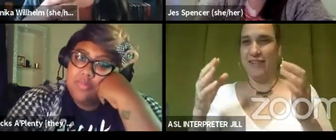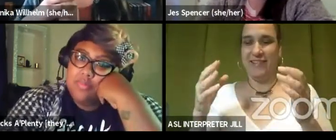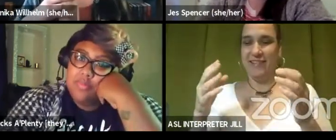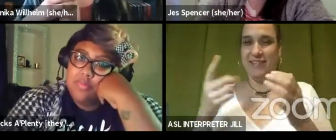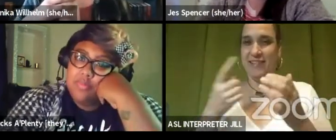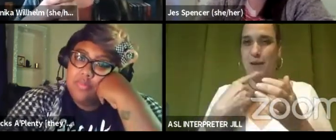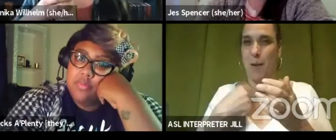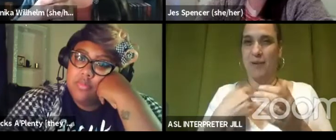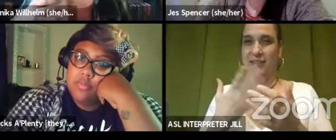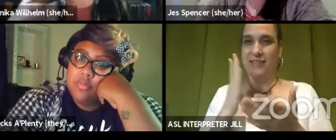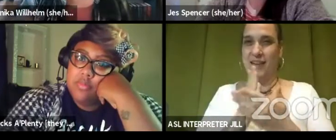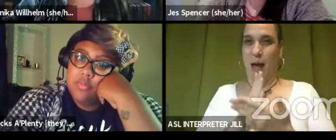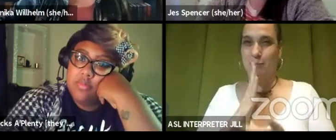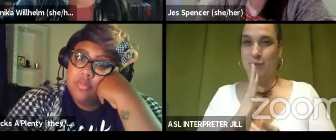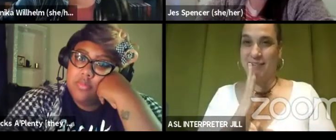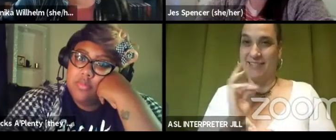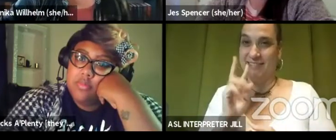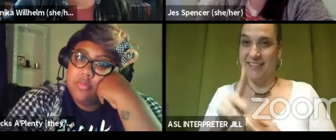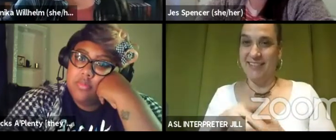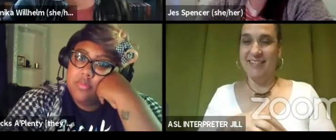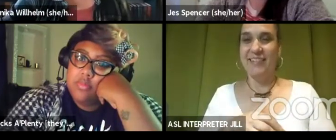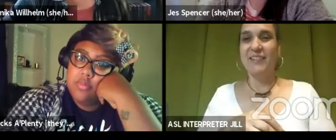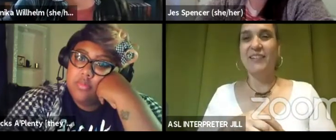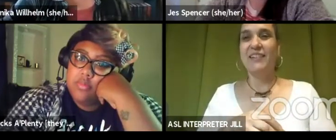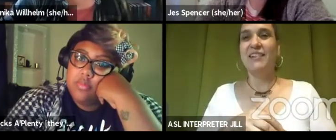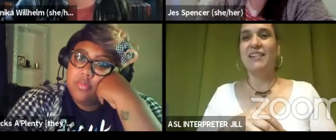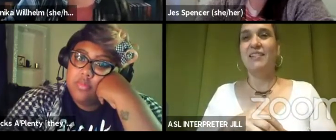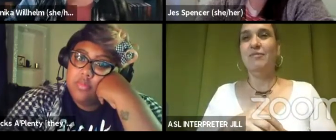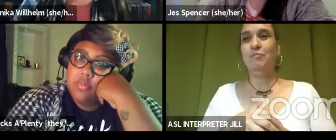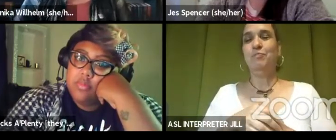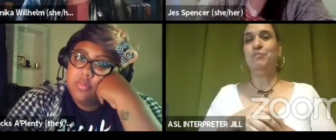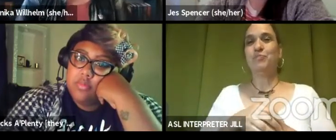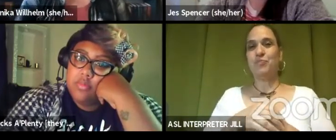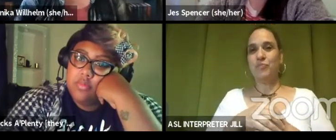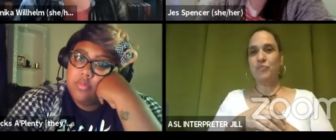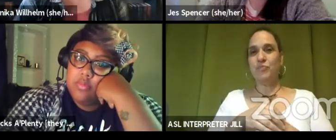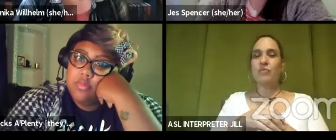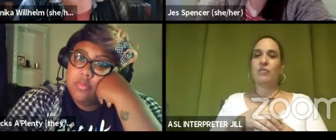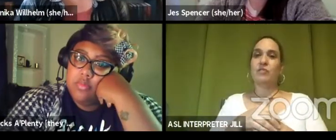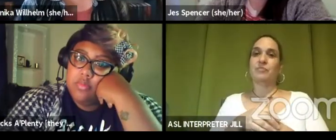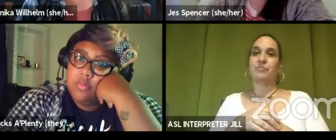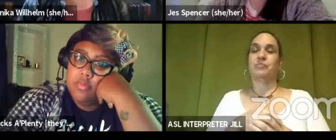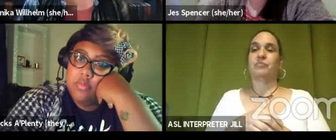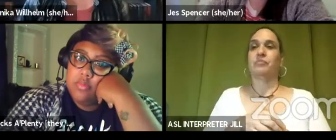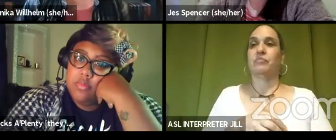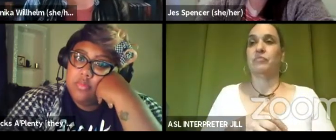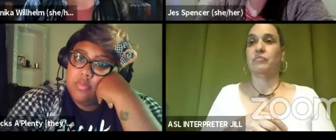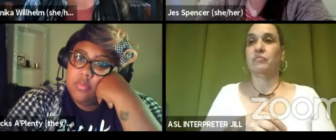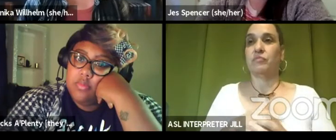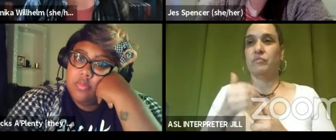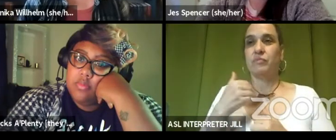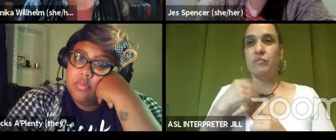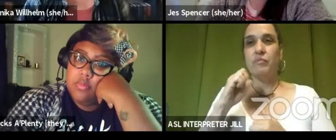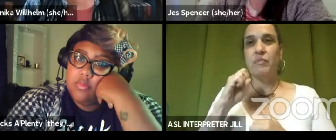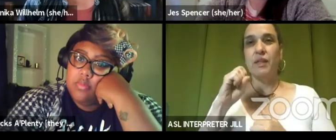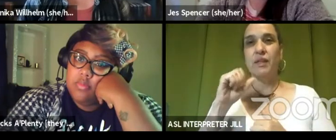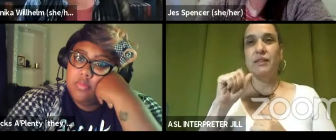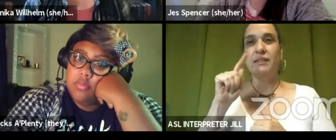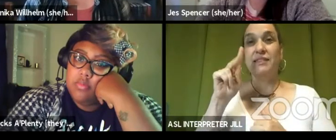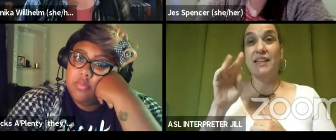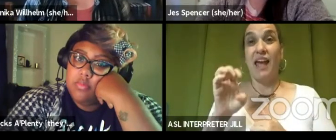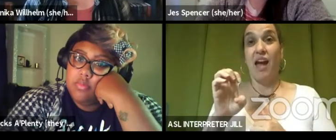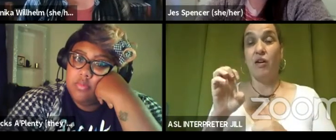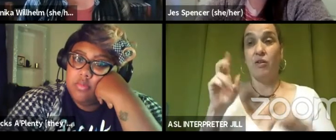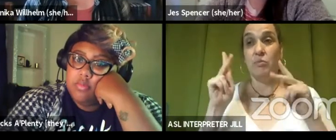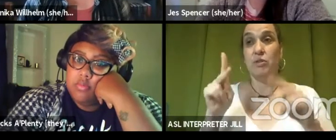So this reminds me, there's a Seattle luminary named Kathy Shea. I don't know how